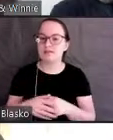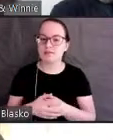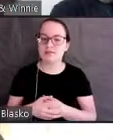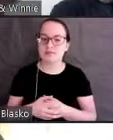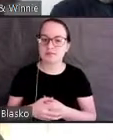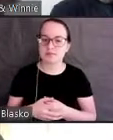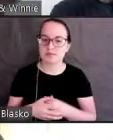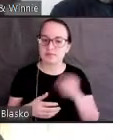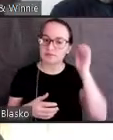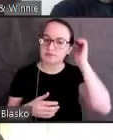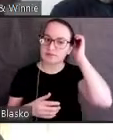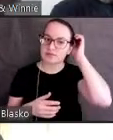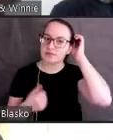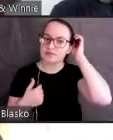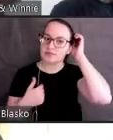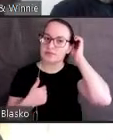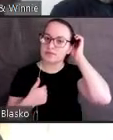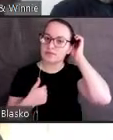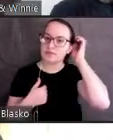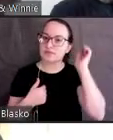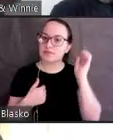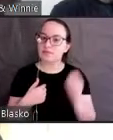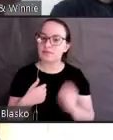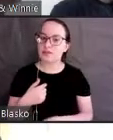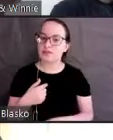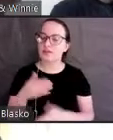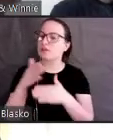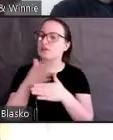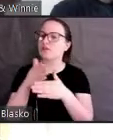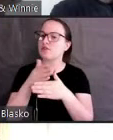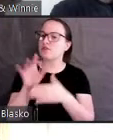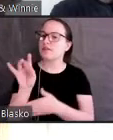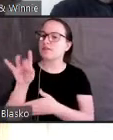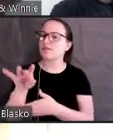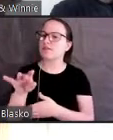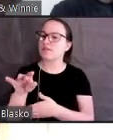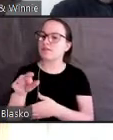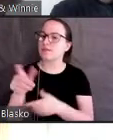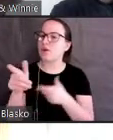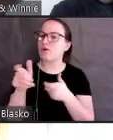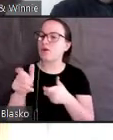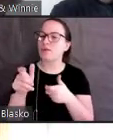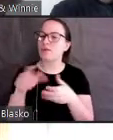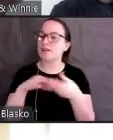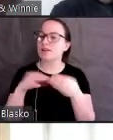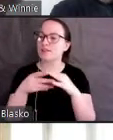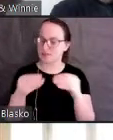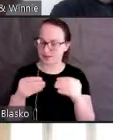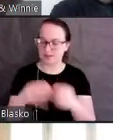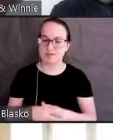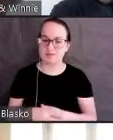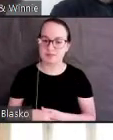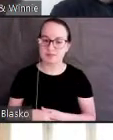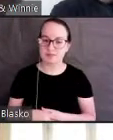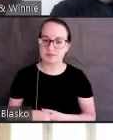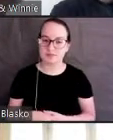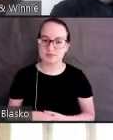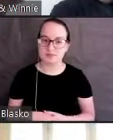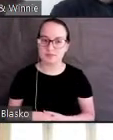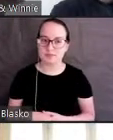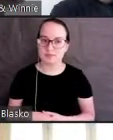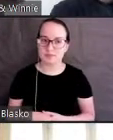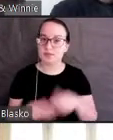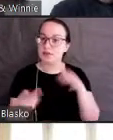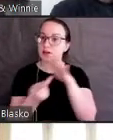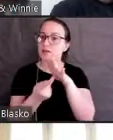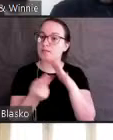share a quick story. Well, actually a verse and then a story. And this is Paul in